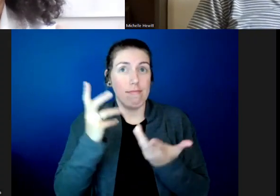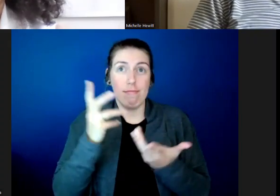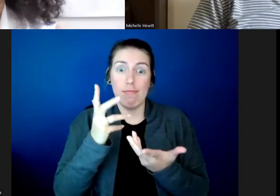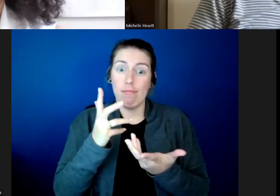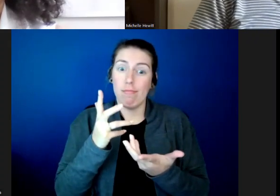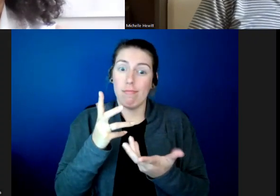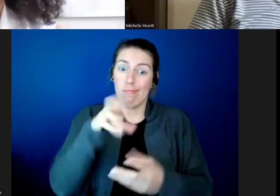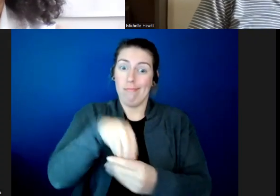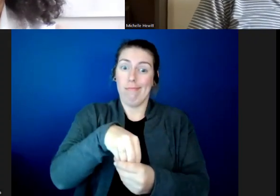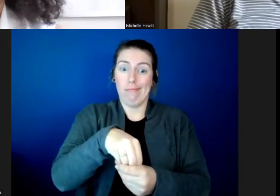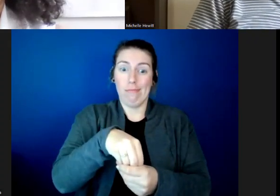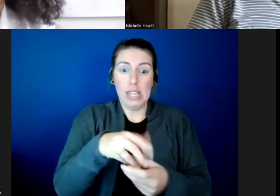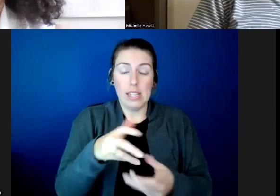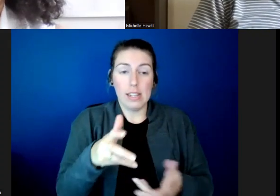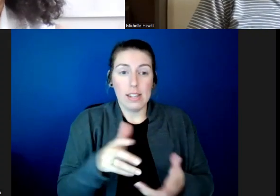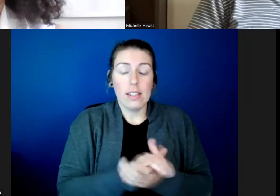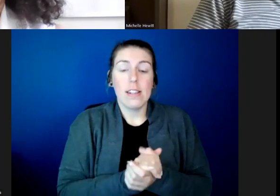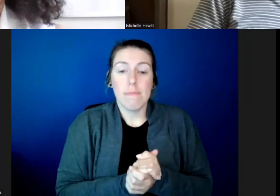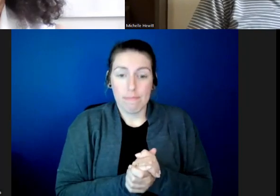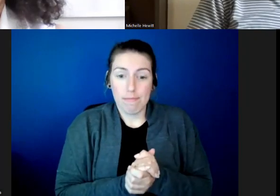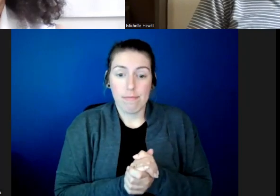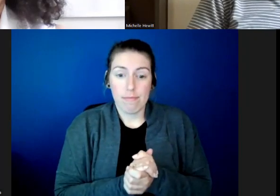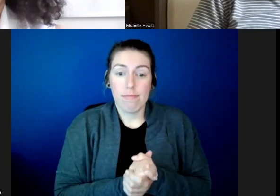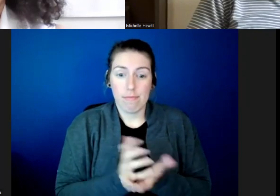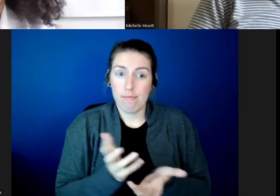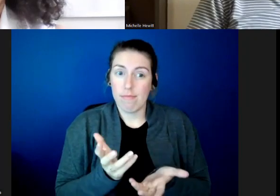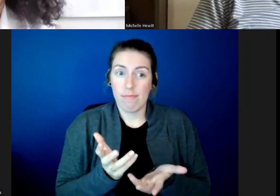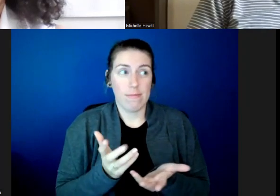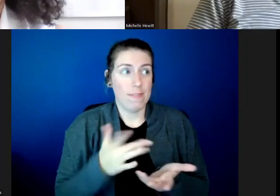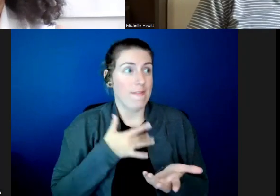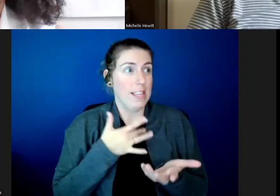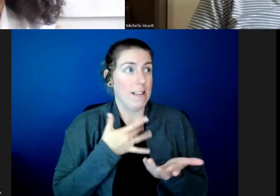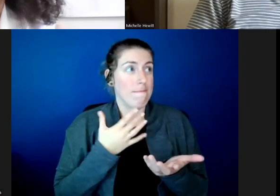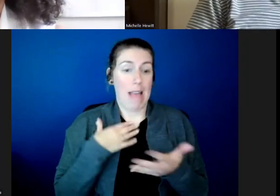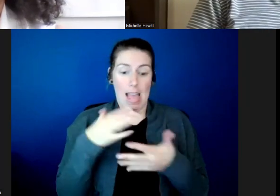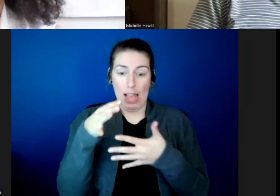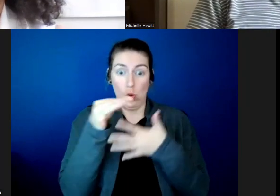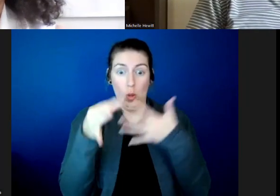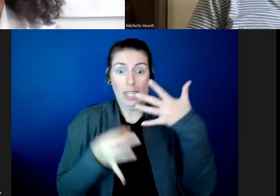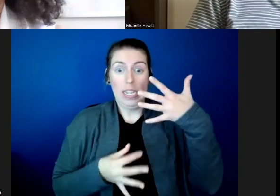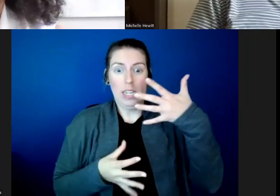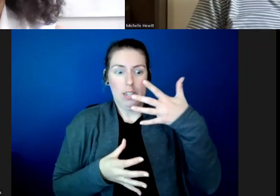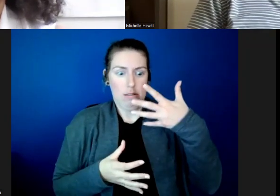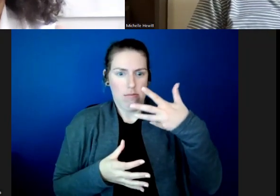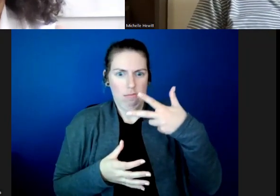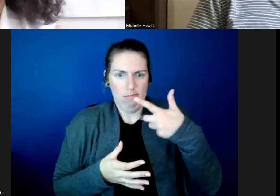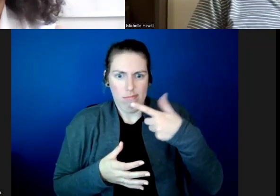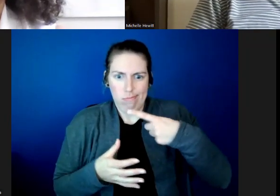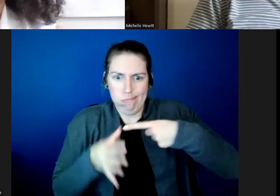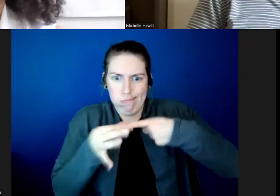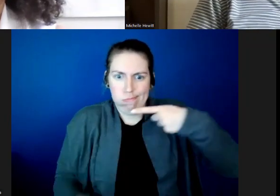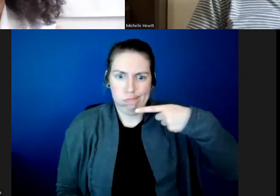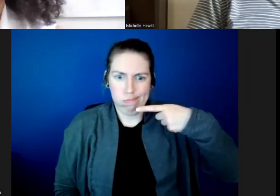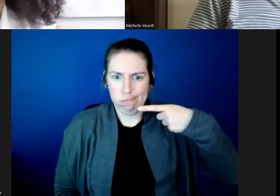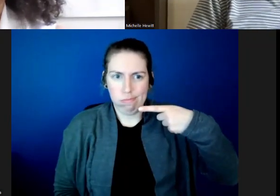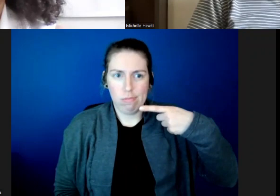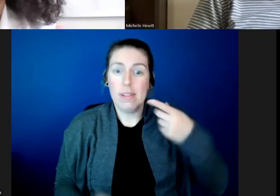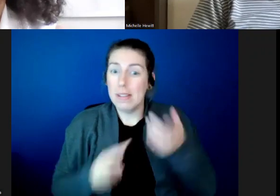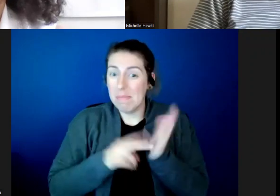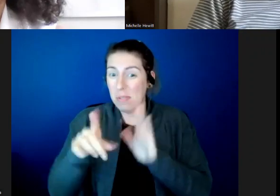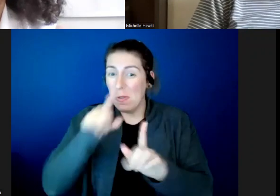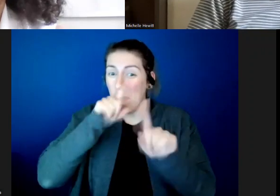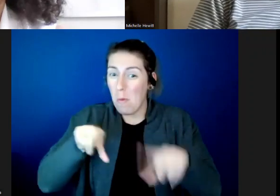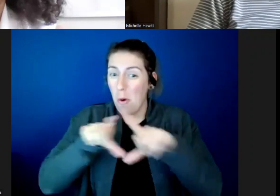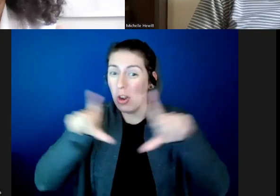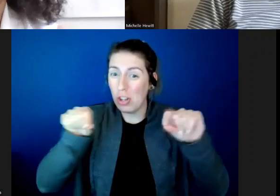the unsafe, and those are the choices that people are left to make, it's no wonder that your report card looks